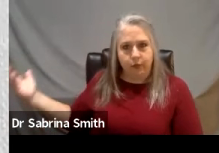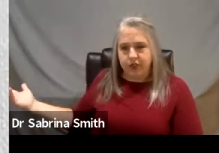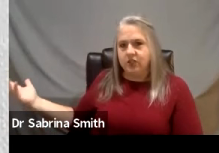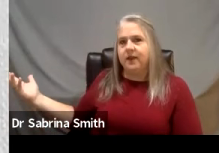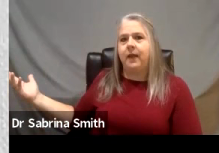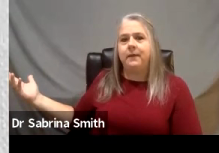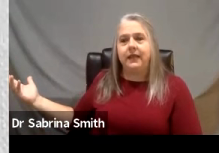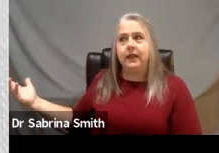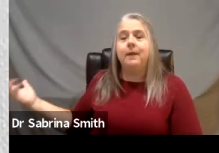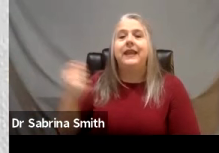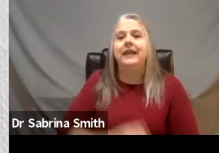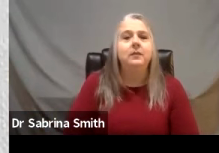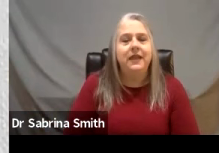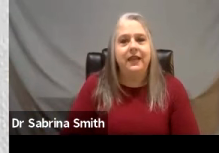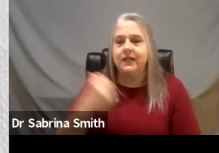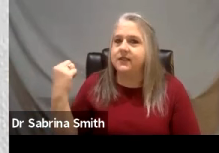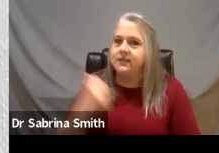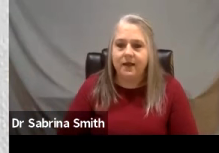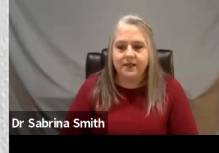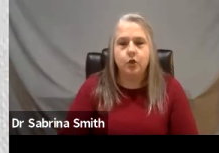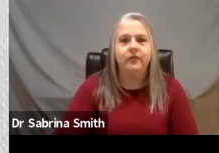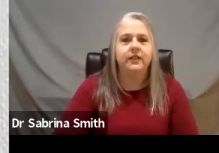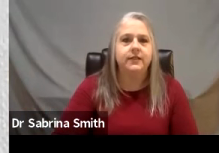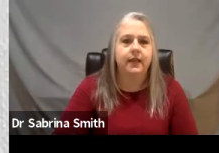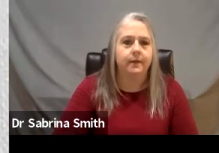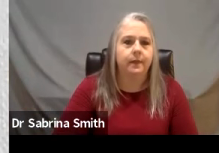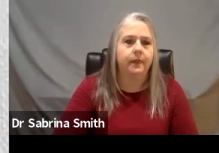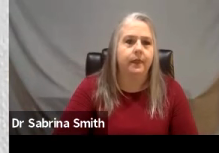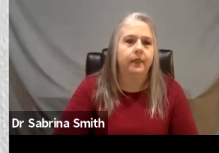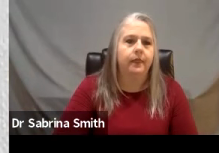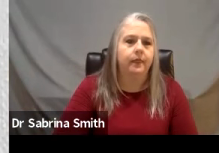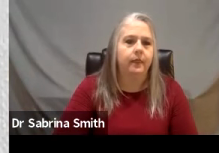Equivalency. We talked about that meaning. Am I getting the meaning? Is this a message equivalency?